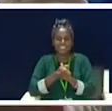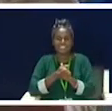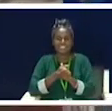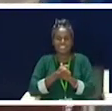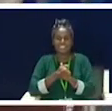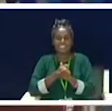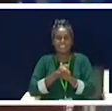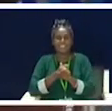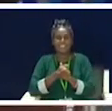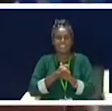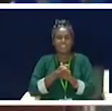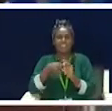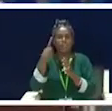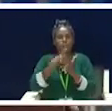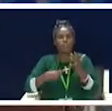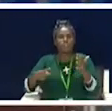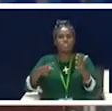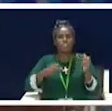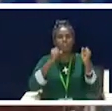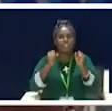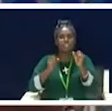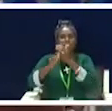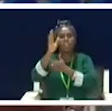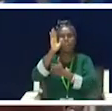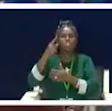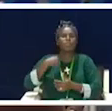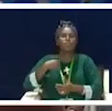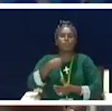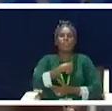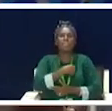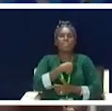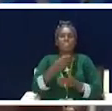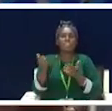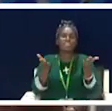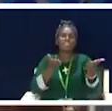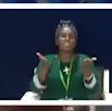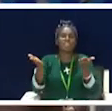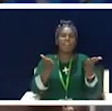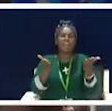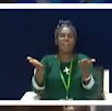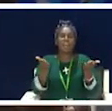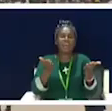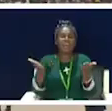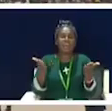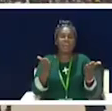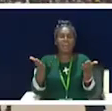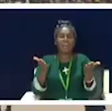Wow, the mighty God we